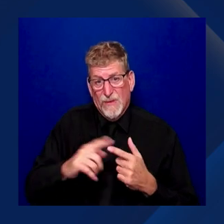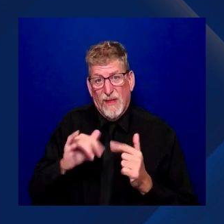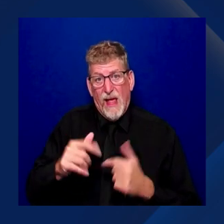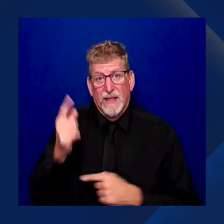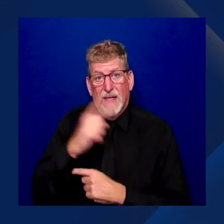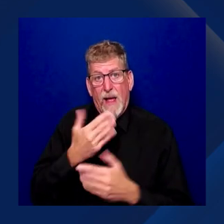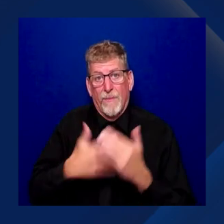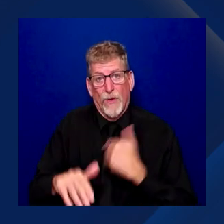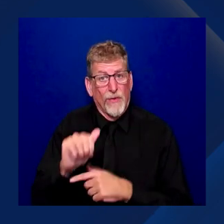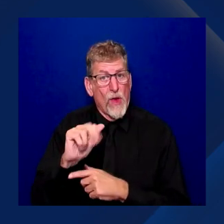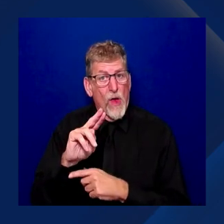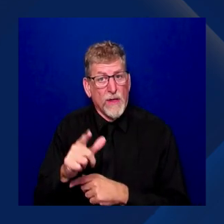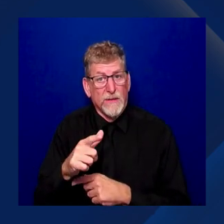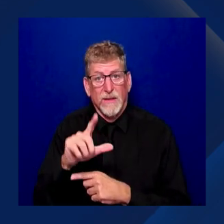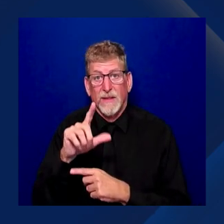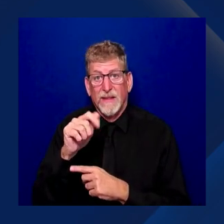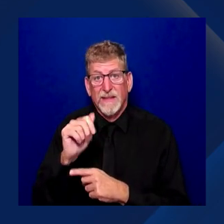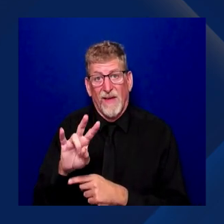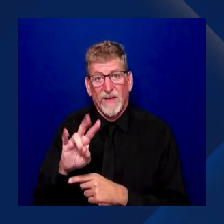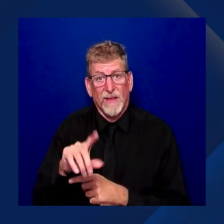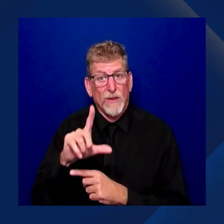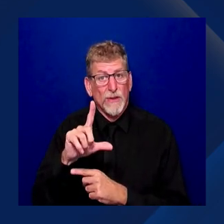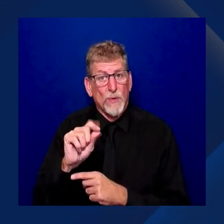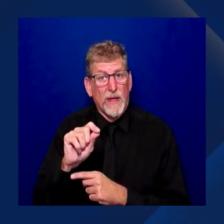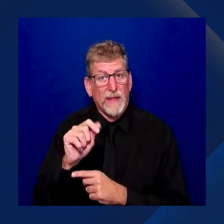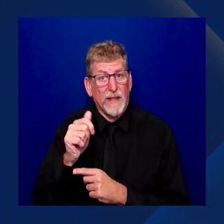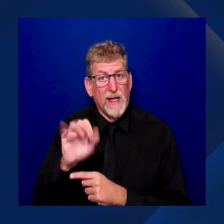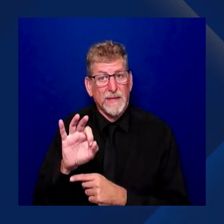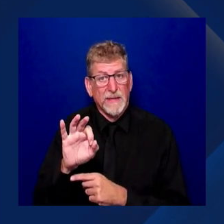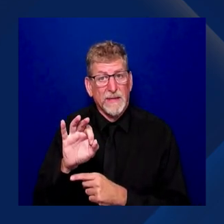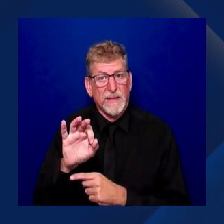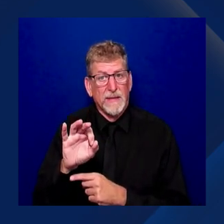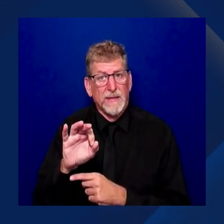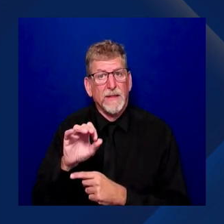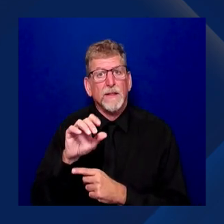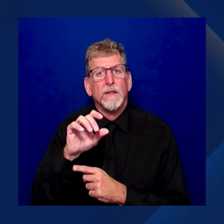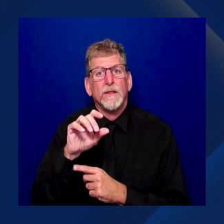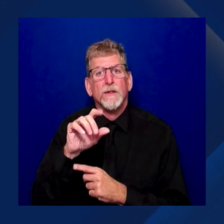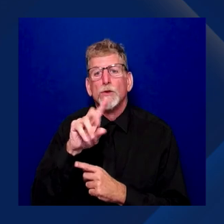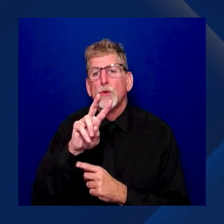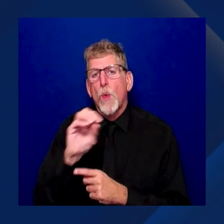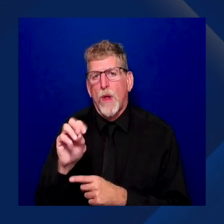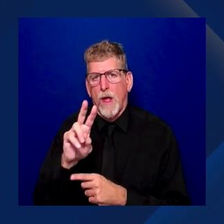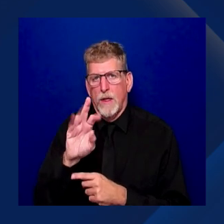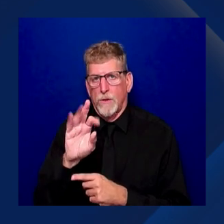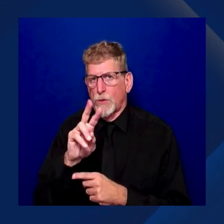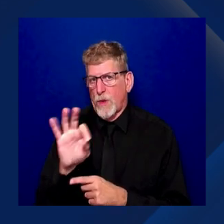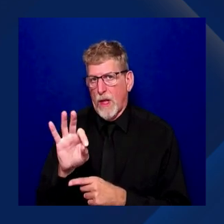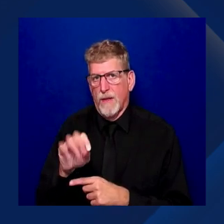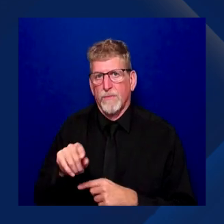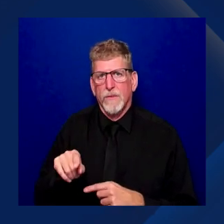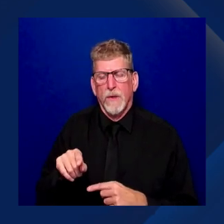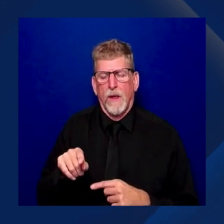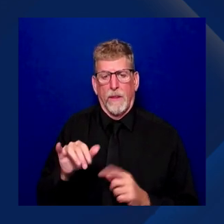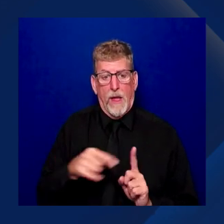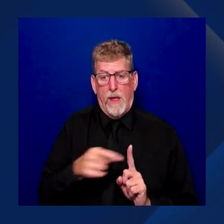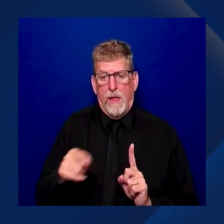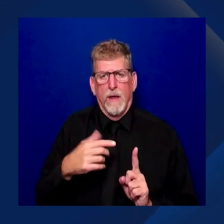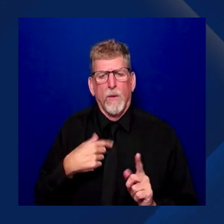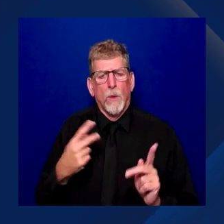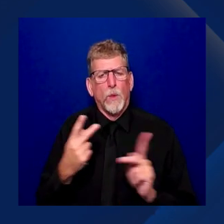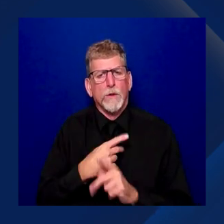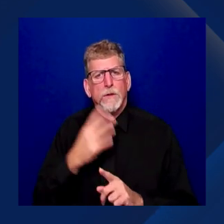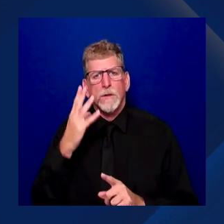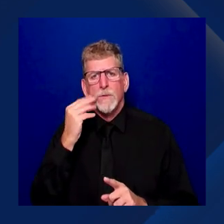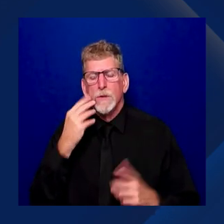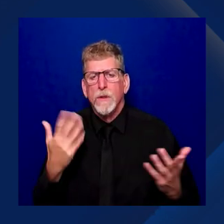17th, 2009, my worst nightmare came true. We were told words that no parent is ever ready or can prepare themselves to hear. We